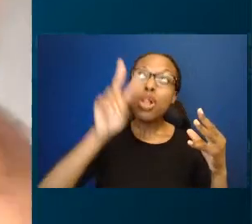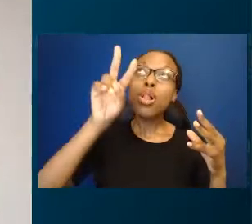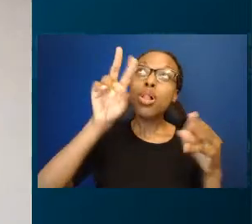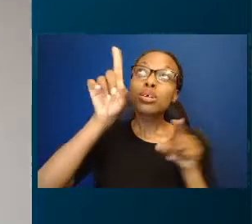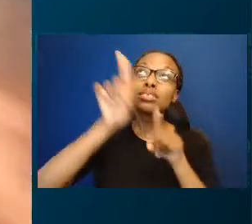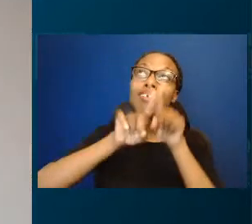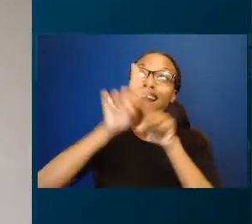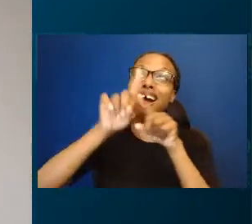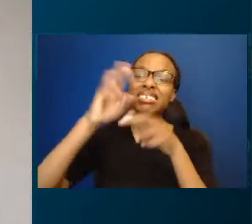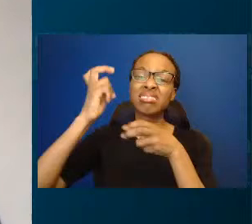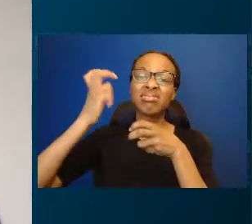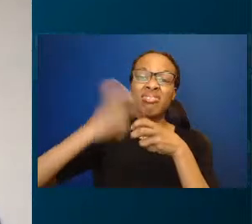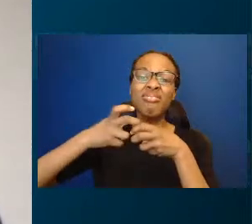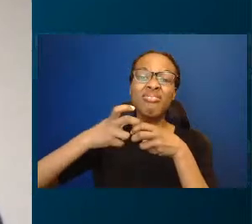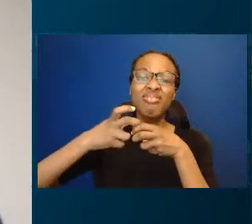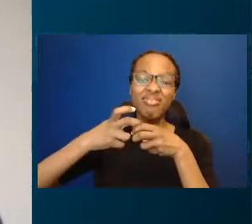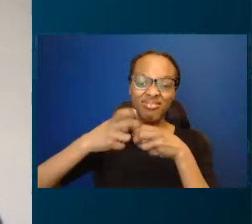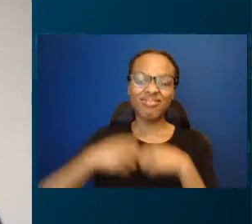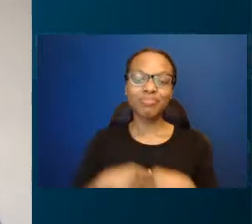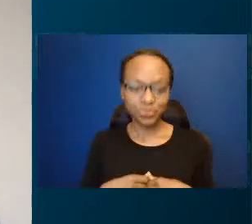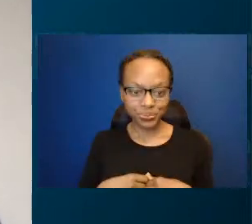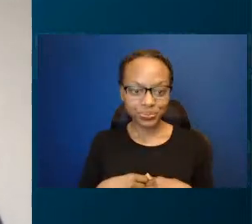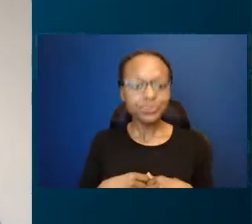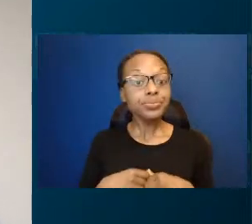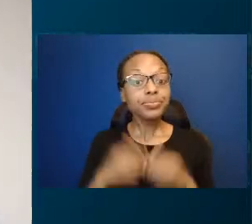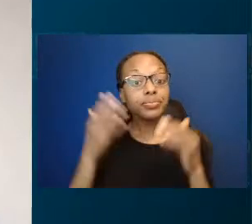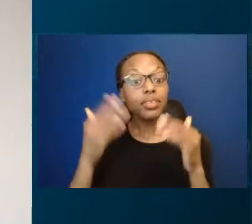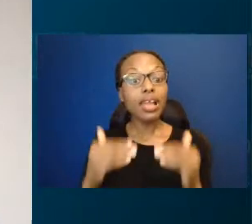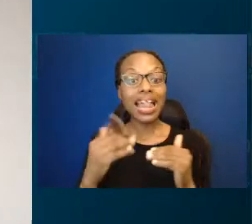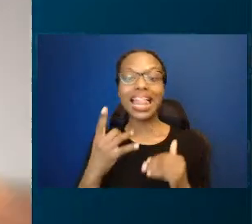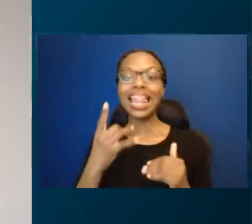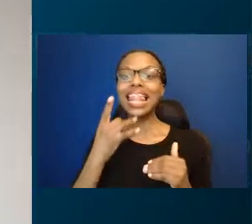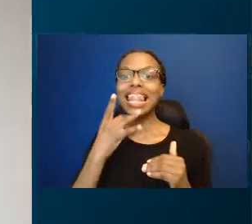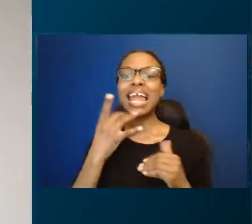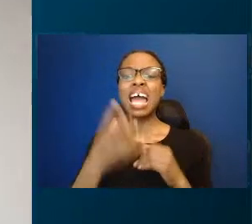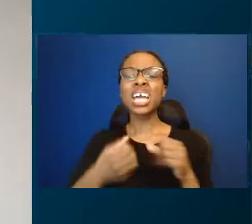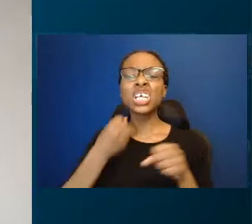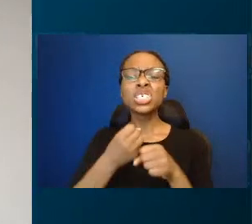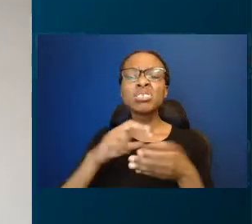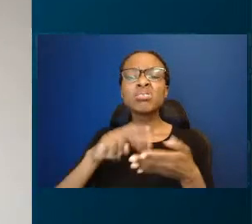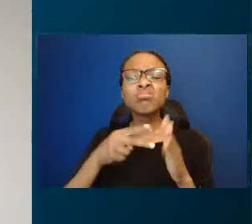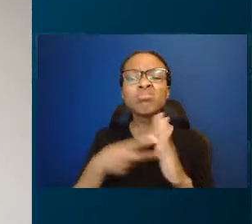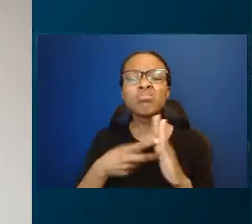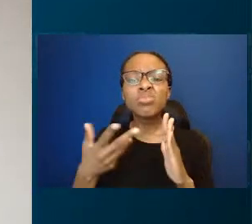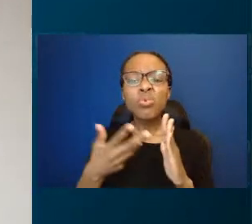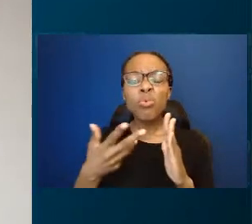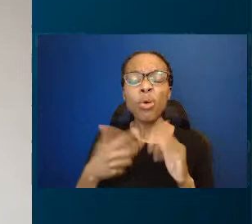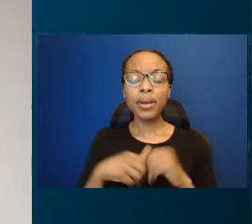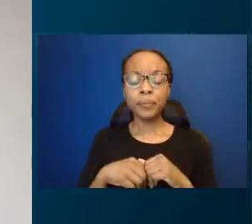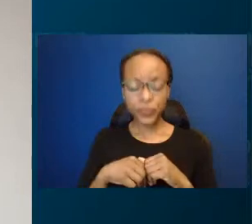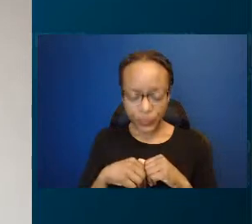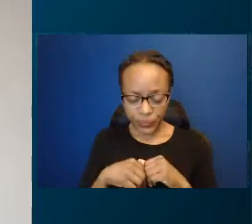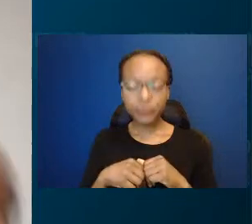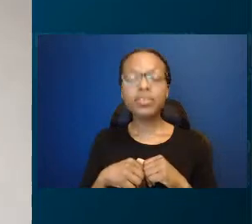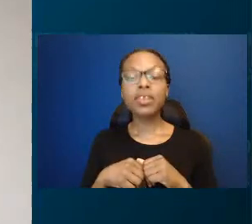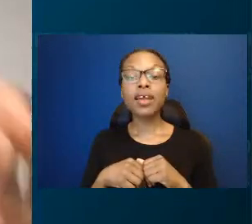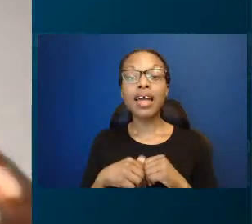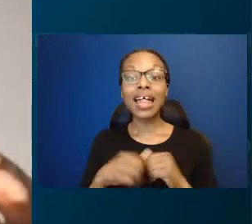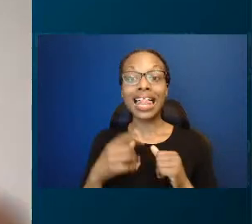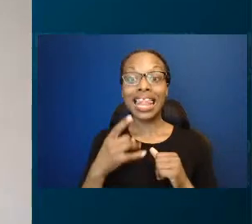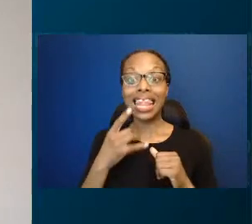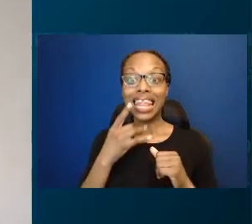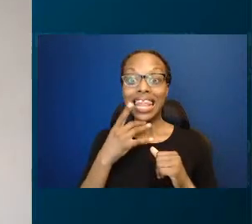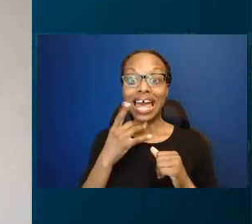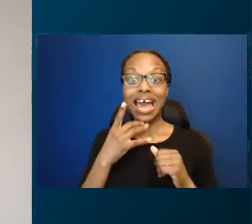And what is a light year? Great question. A light year, I said that before, a light year is the distance that light travels within a year. So to put that